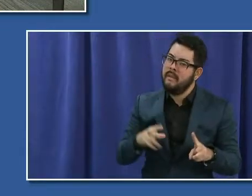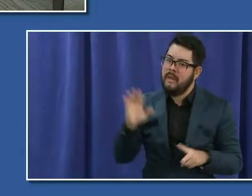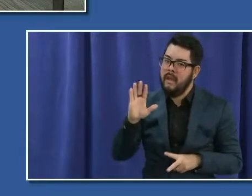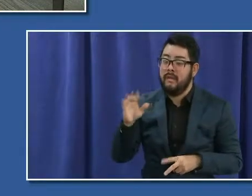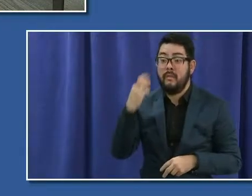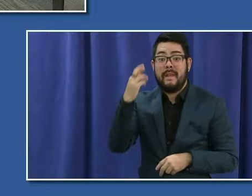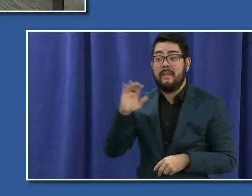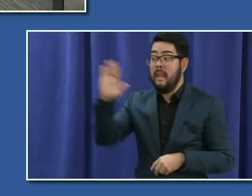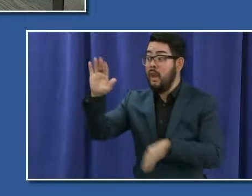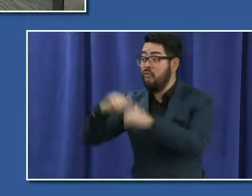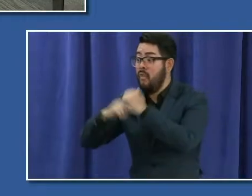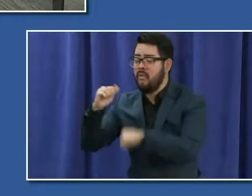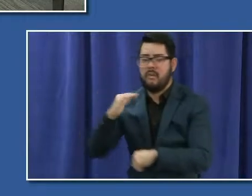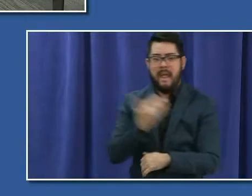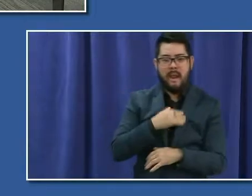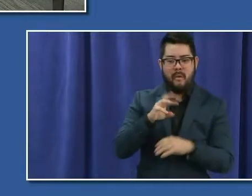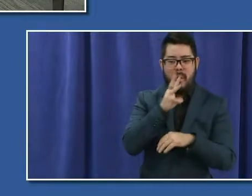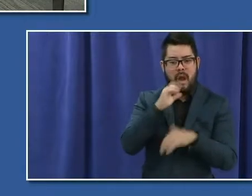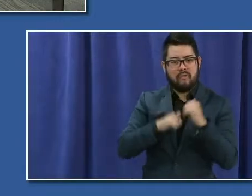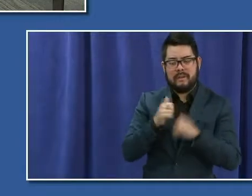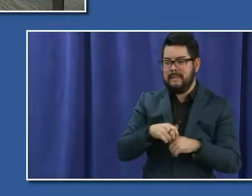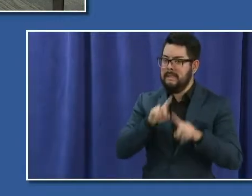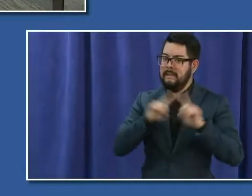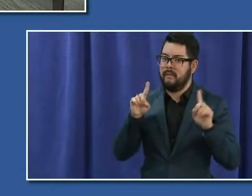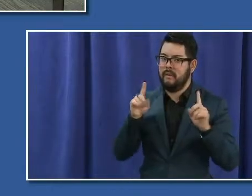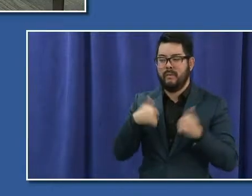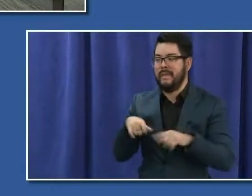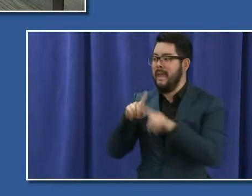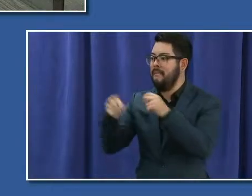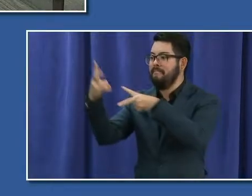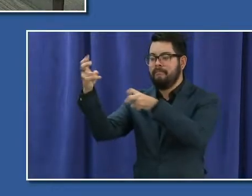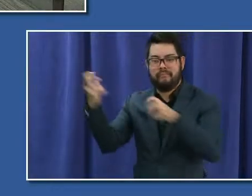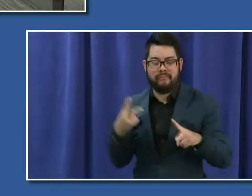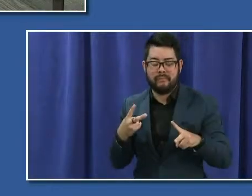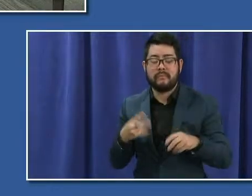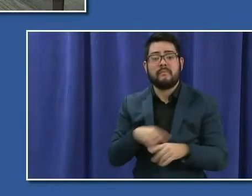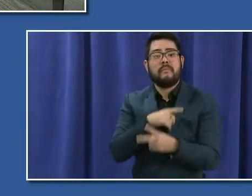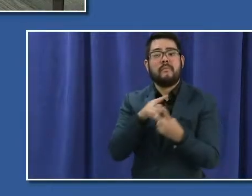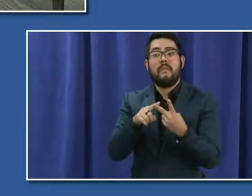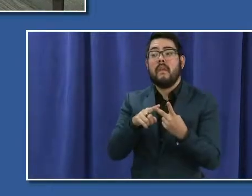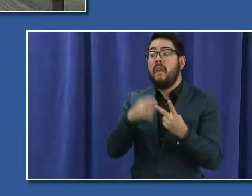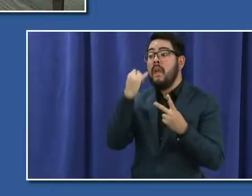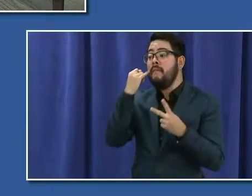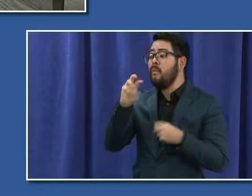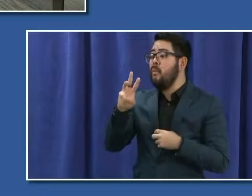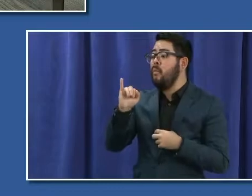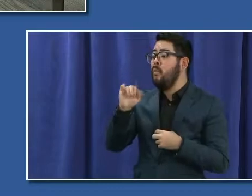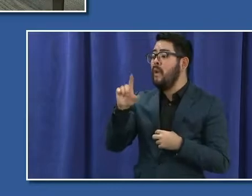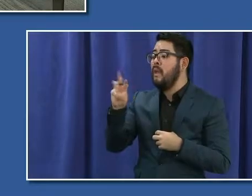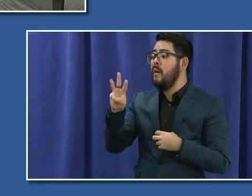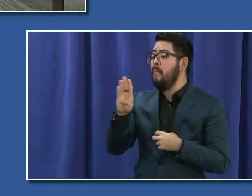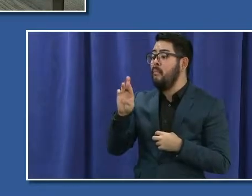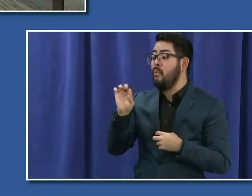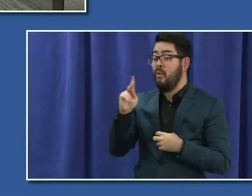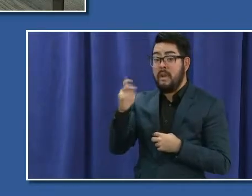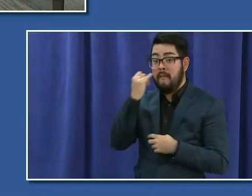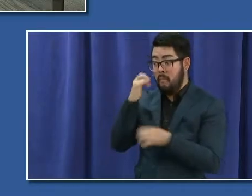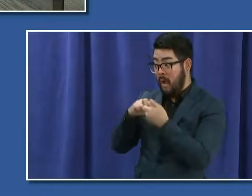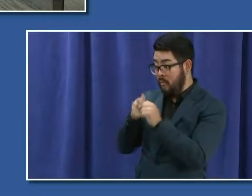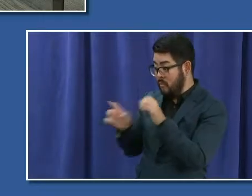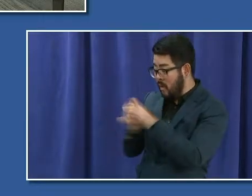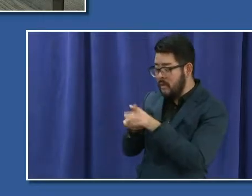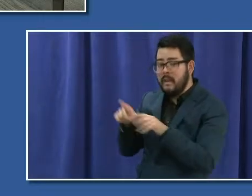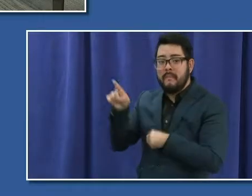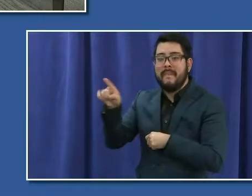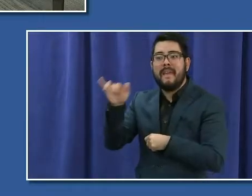infrastructure is different from ours. Right. We definitely can't take it from someplace like Willowbrook, who may have the problem because it's